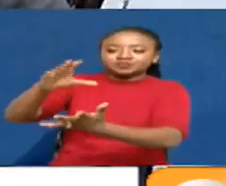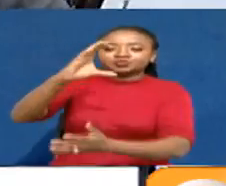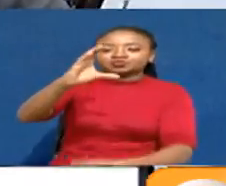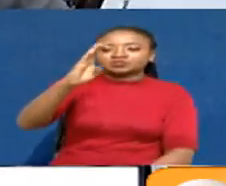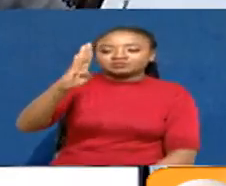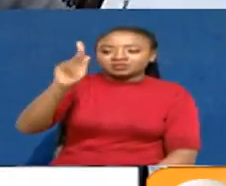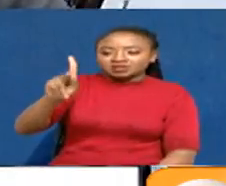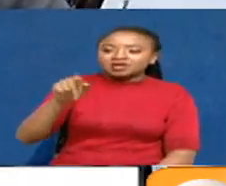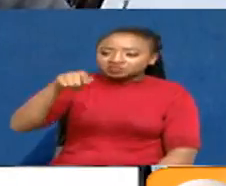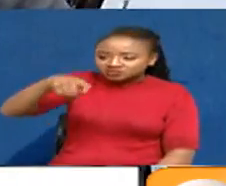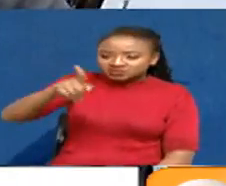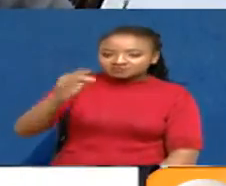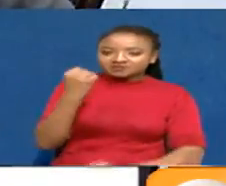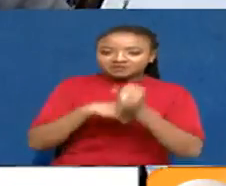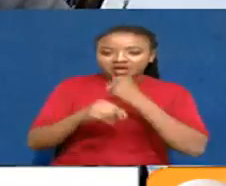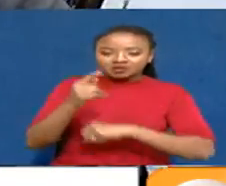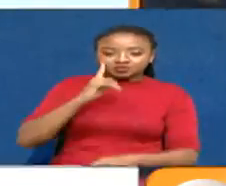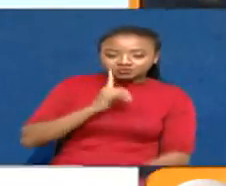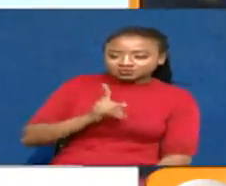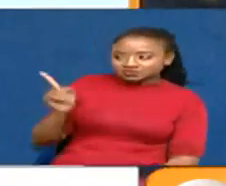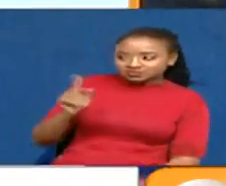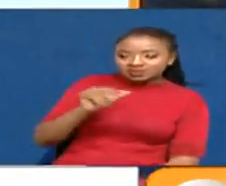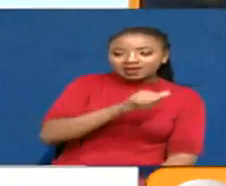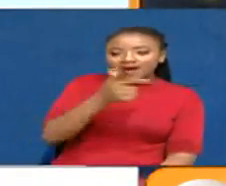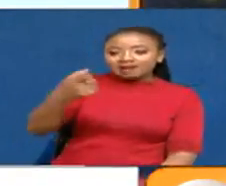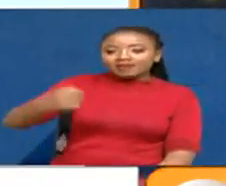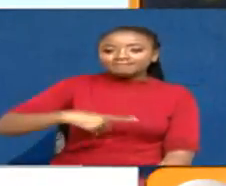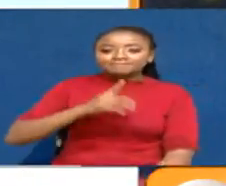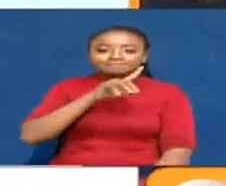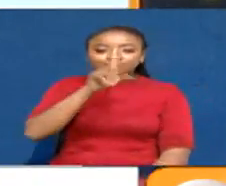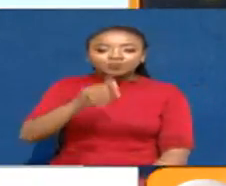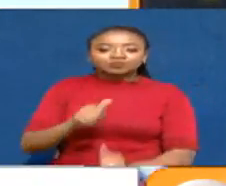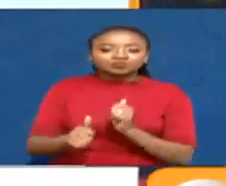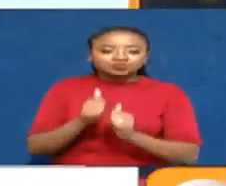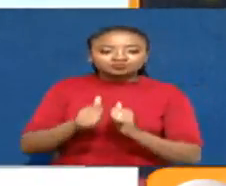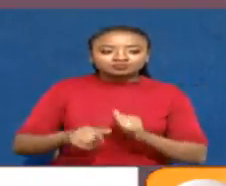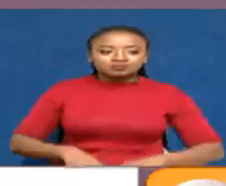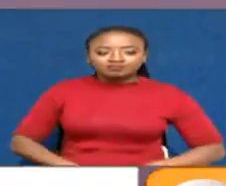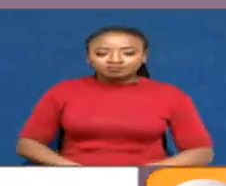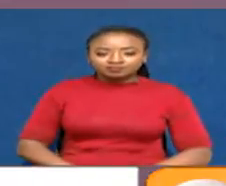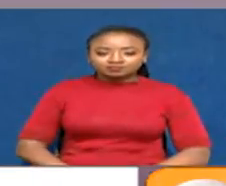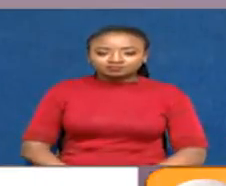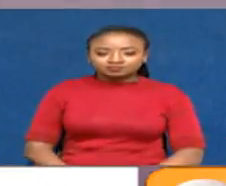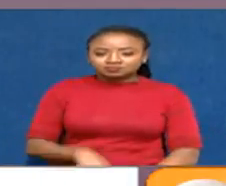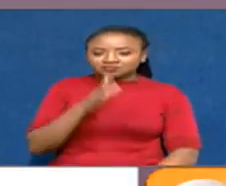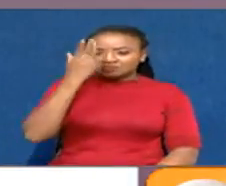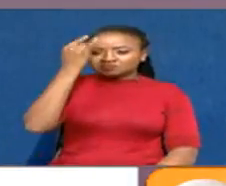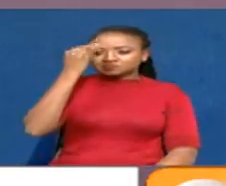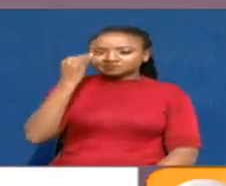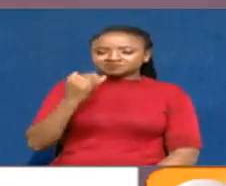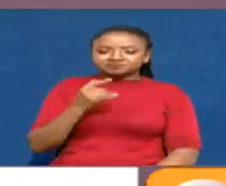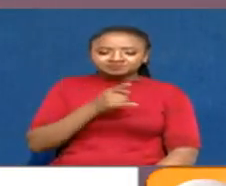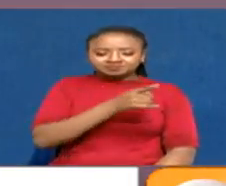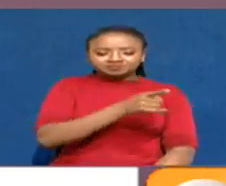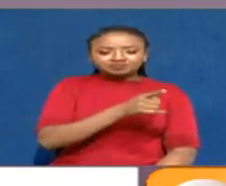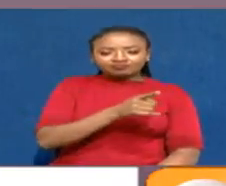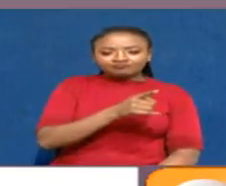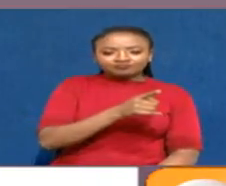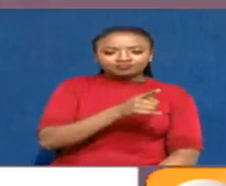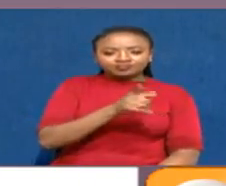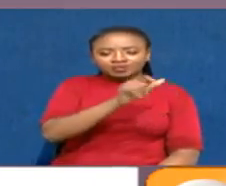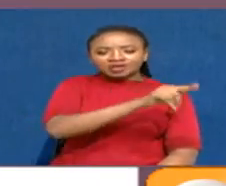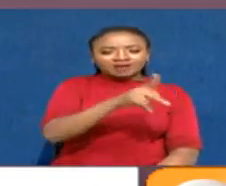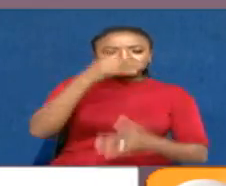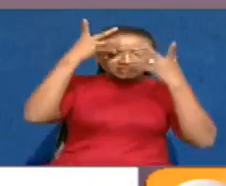action. Okay. Let's bring up more questions from the viewers that are sending them through. Why would a lender